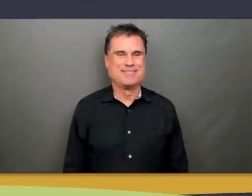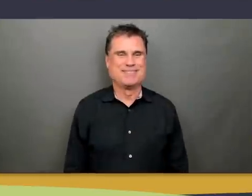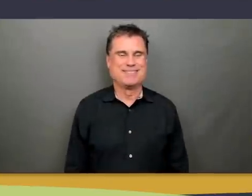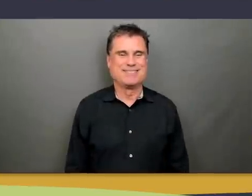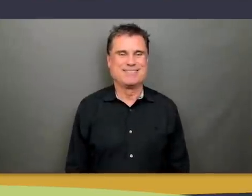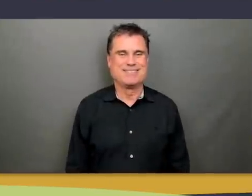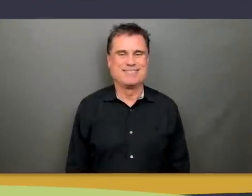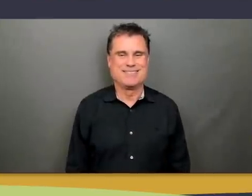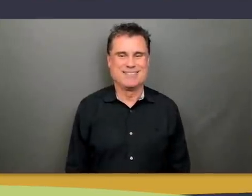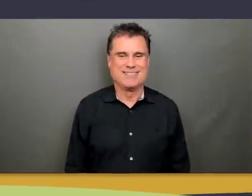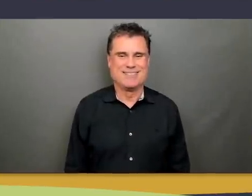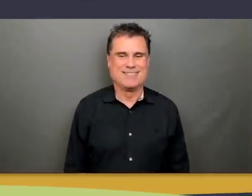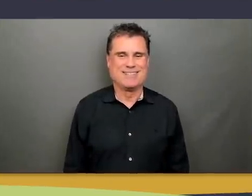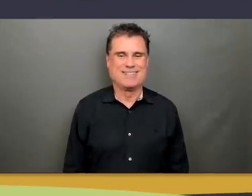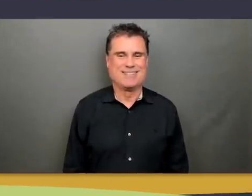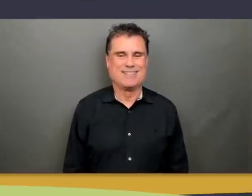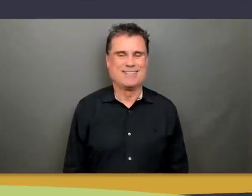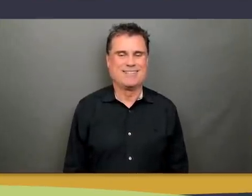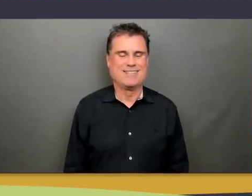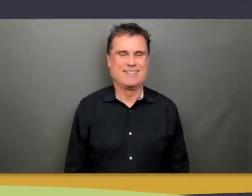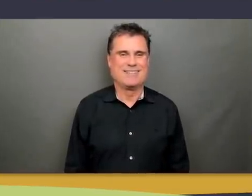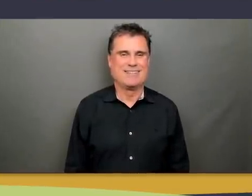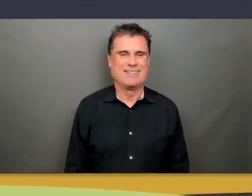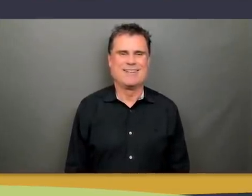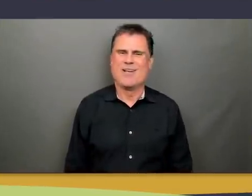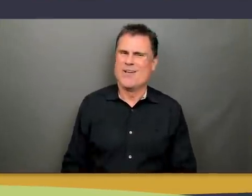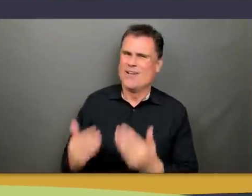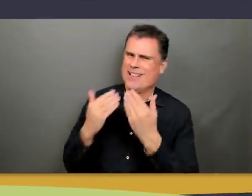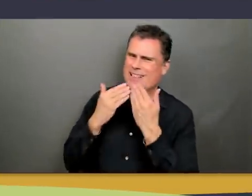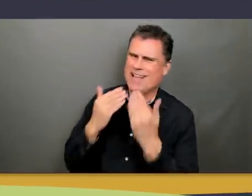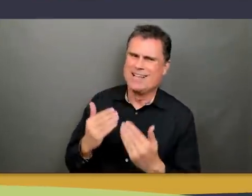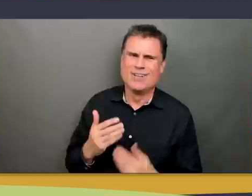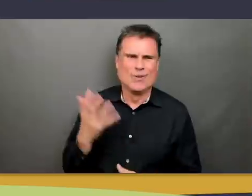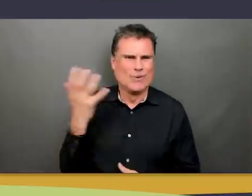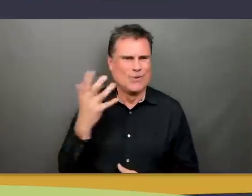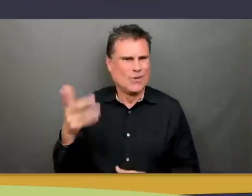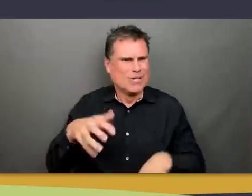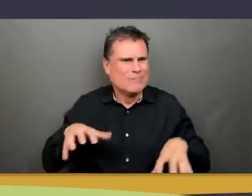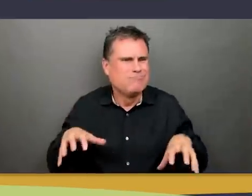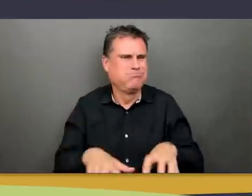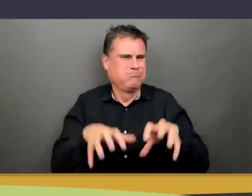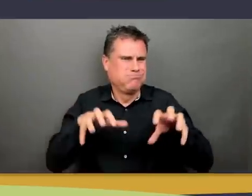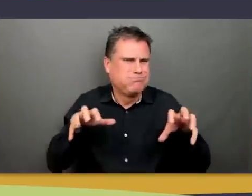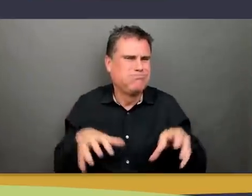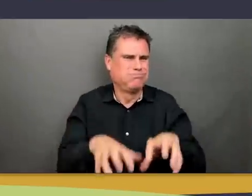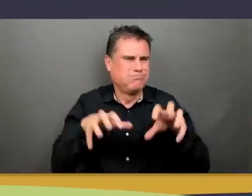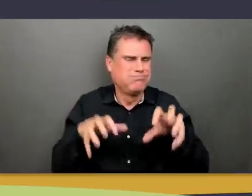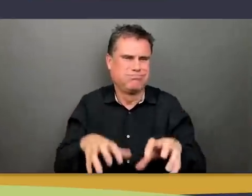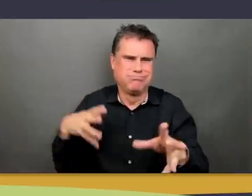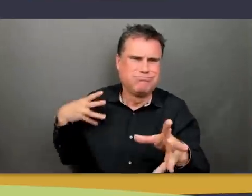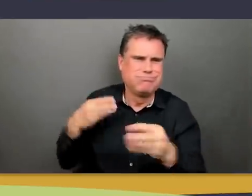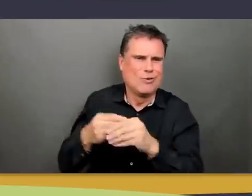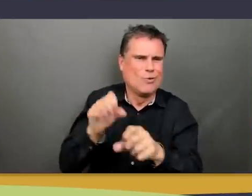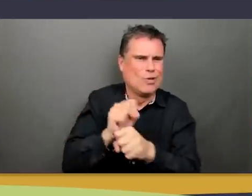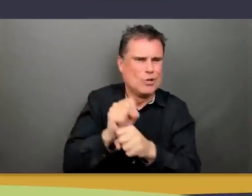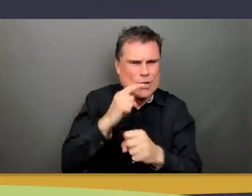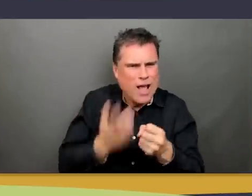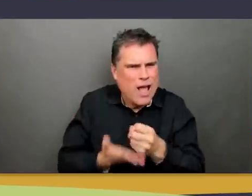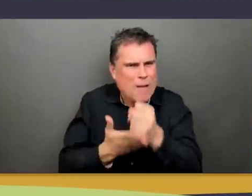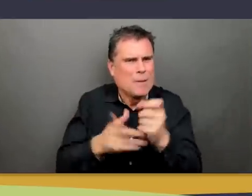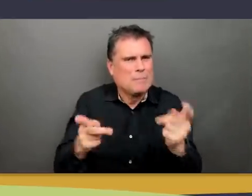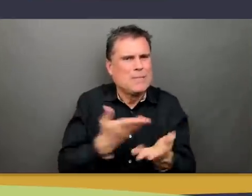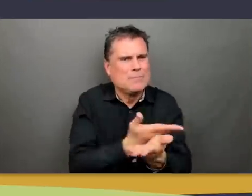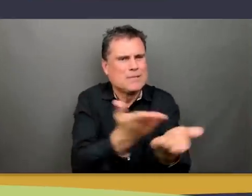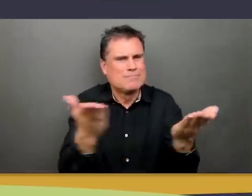Thank you, Mengdie. You are doing so much to help lift others in your community. Congratulations on your award. The recipient of